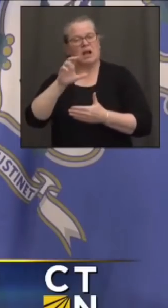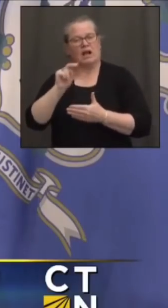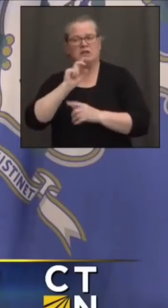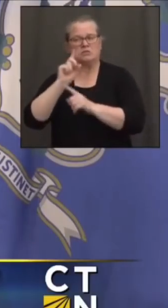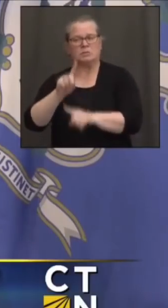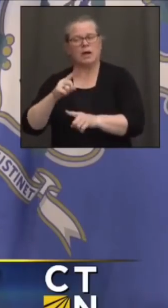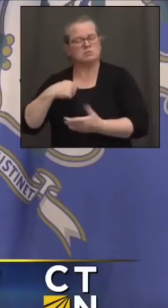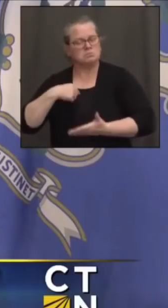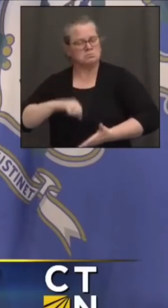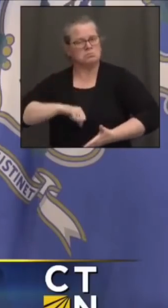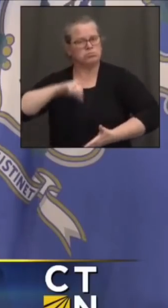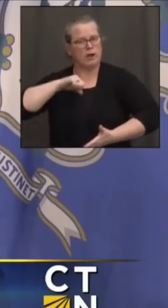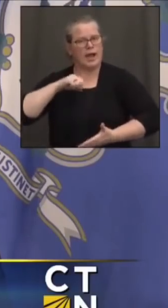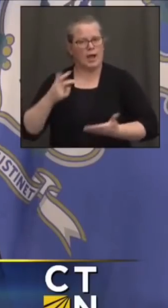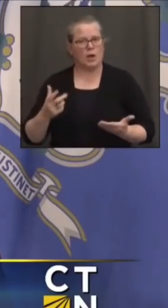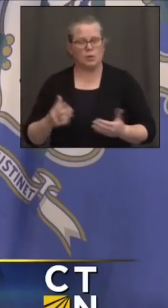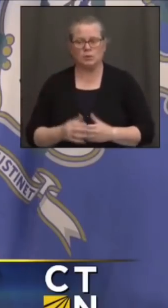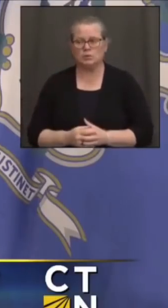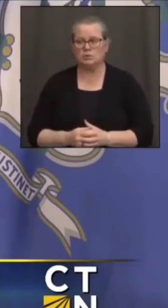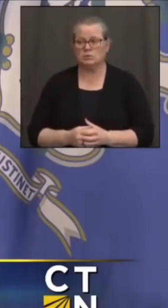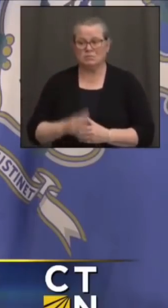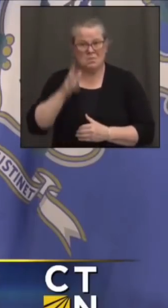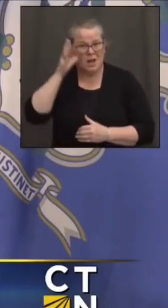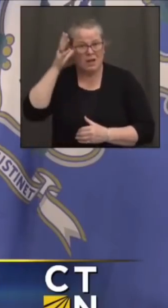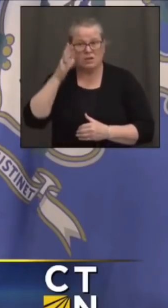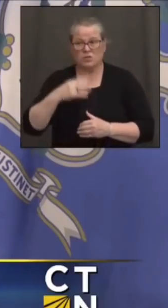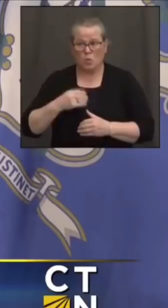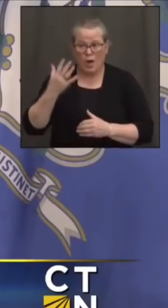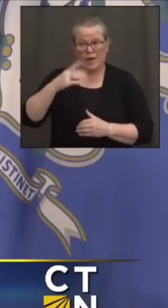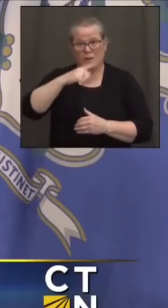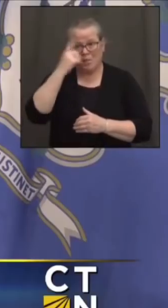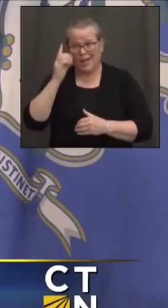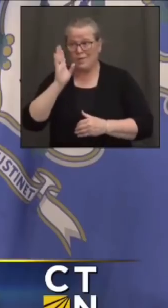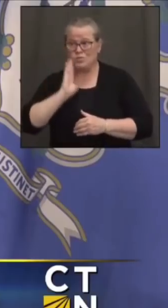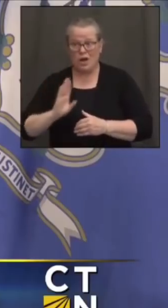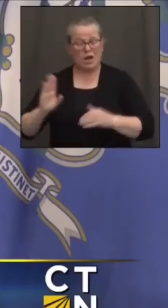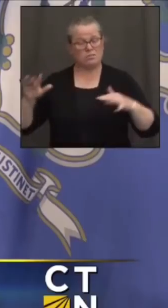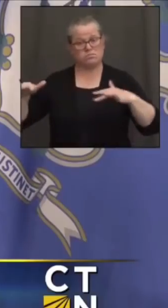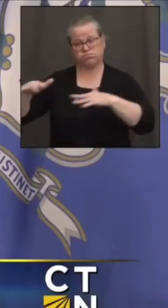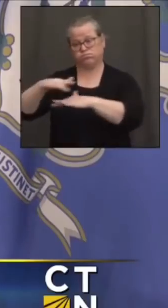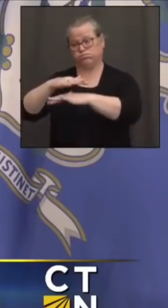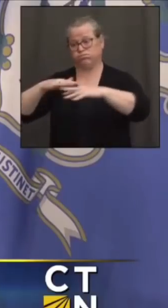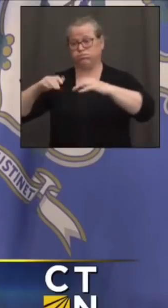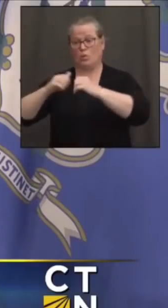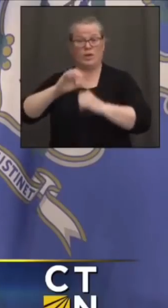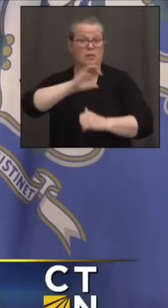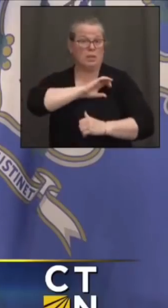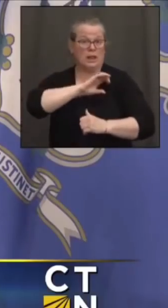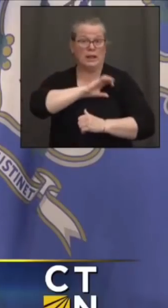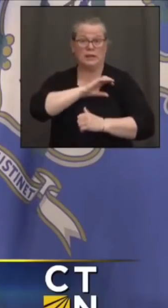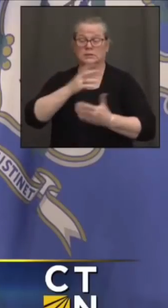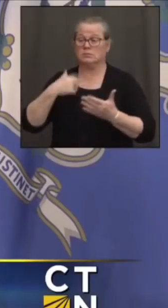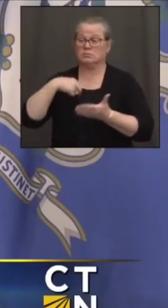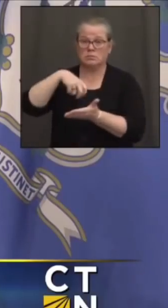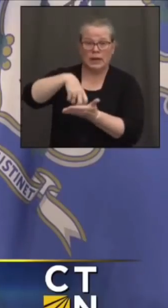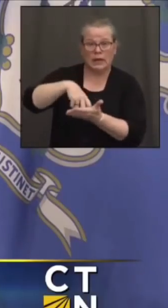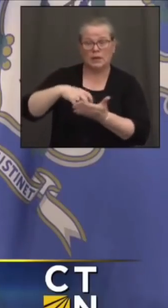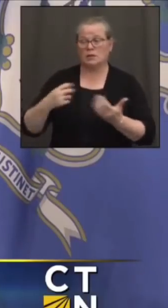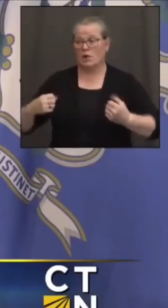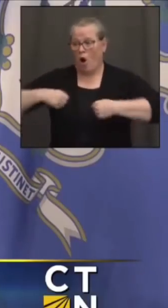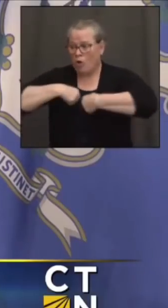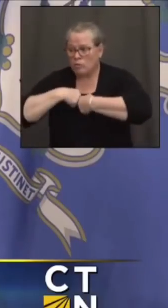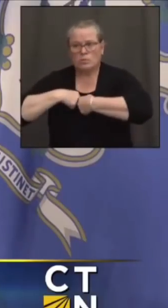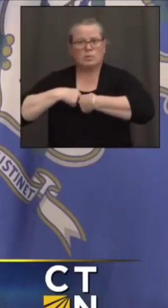saw, parents, white, black, brown, often with police taking a knee, arm in arm, saying that we're shocked